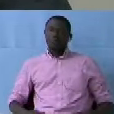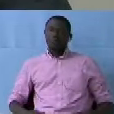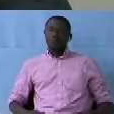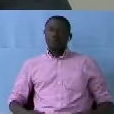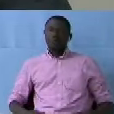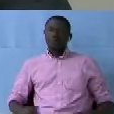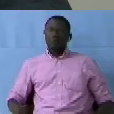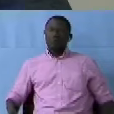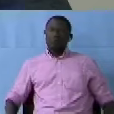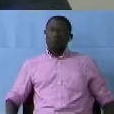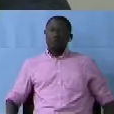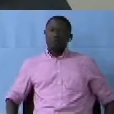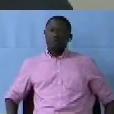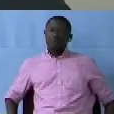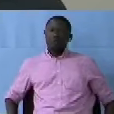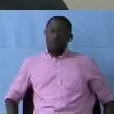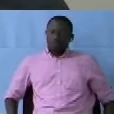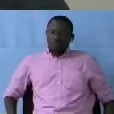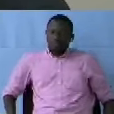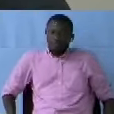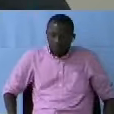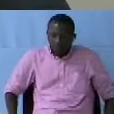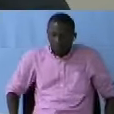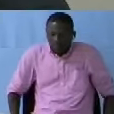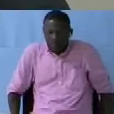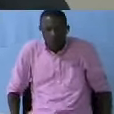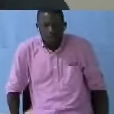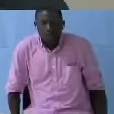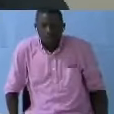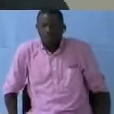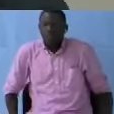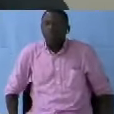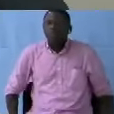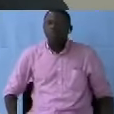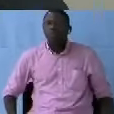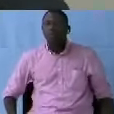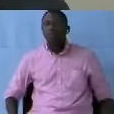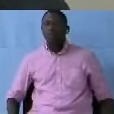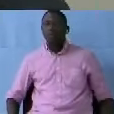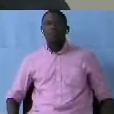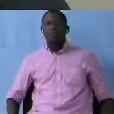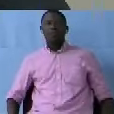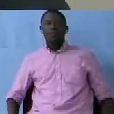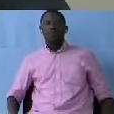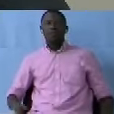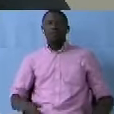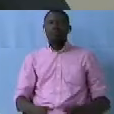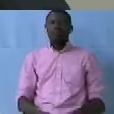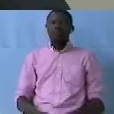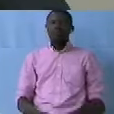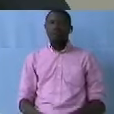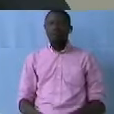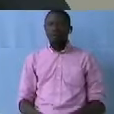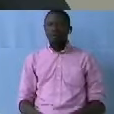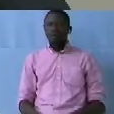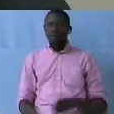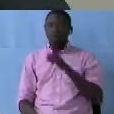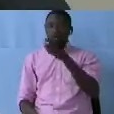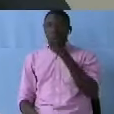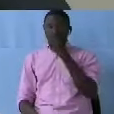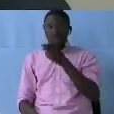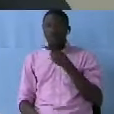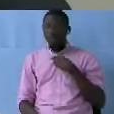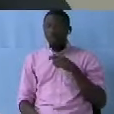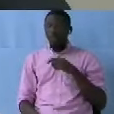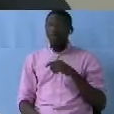wala faj bu mu don def nako la ko baye gannaaw ci jamono bi nga xamantene mu don faj ay malade. You suggest that the profession,